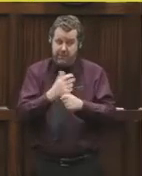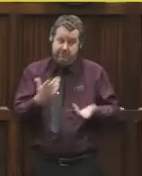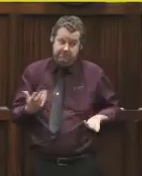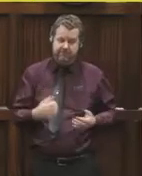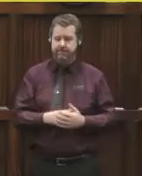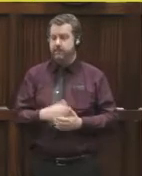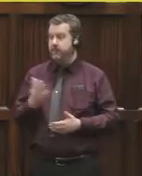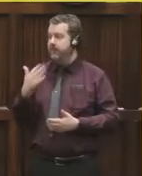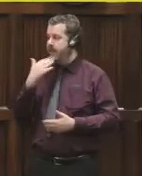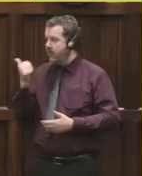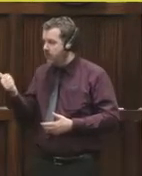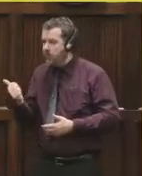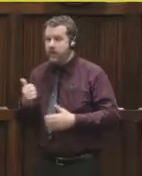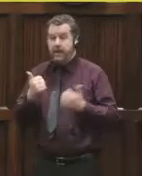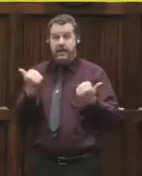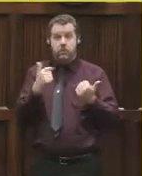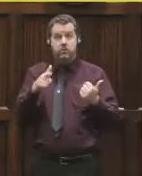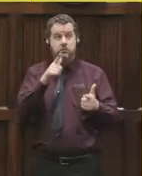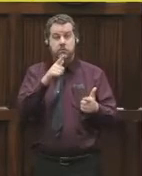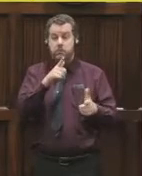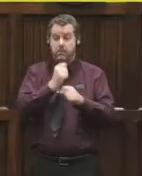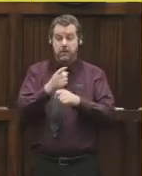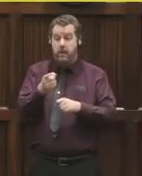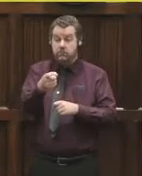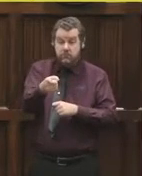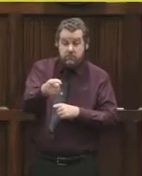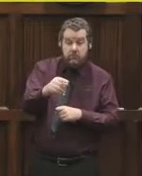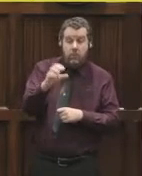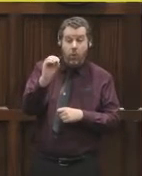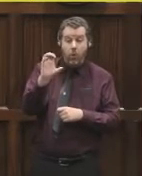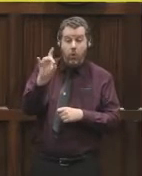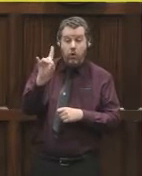Anyone else on this particular matter? Deputy Quaylon?